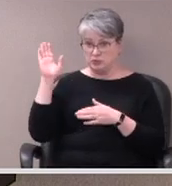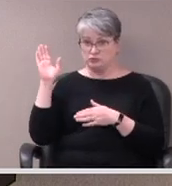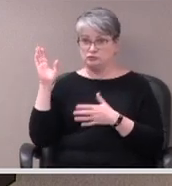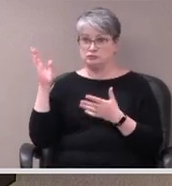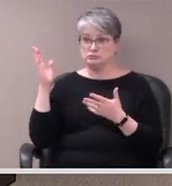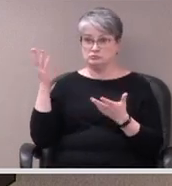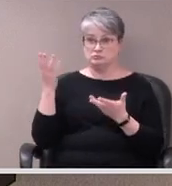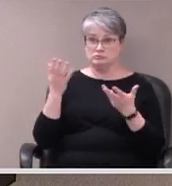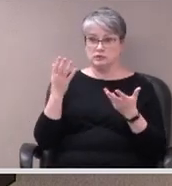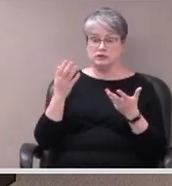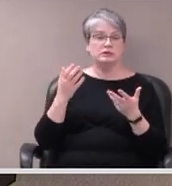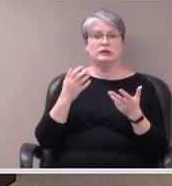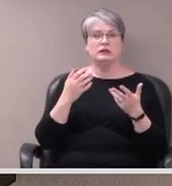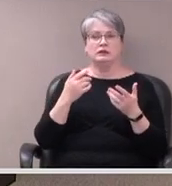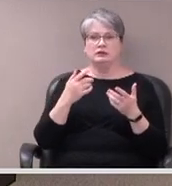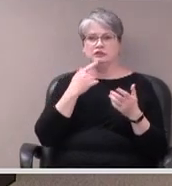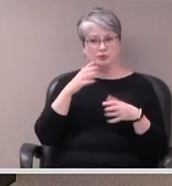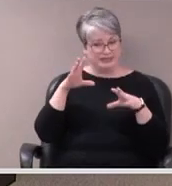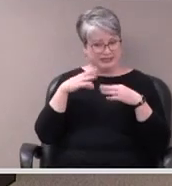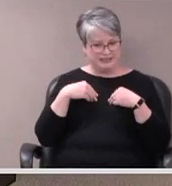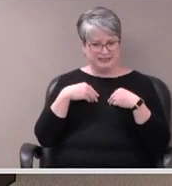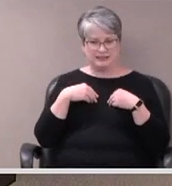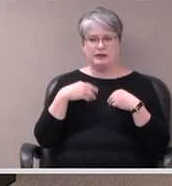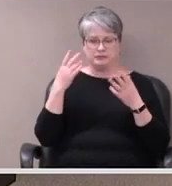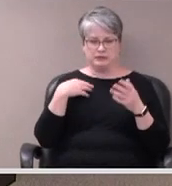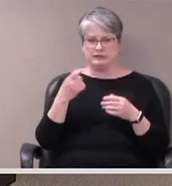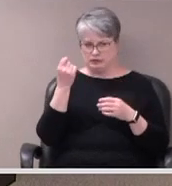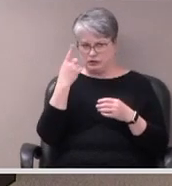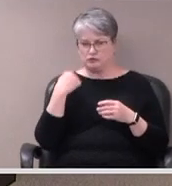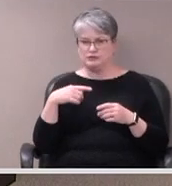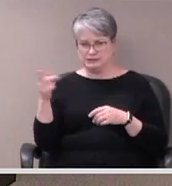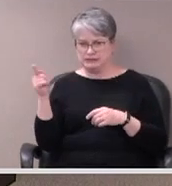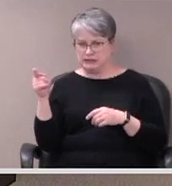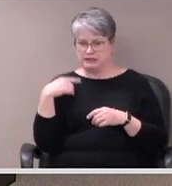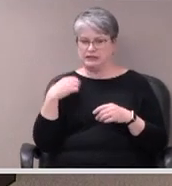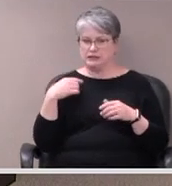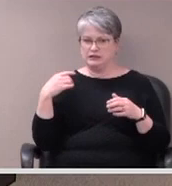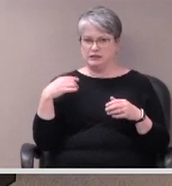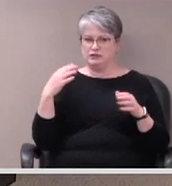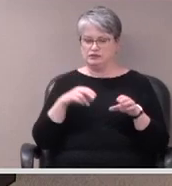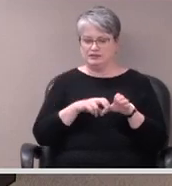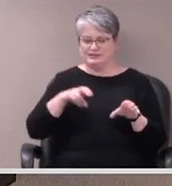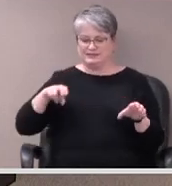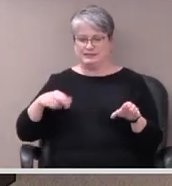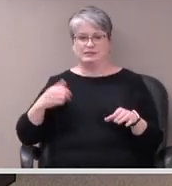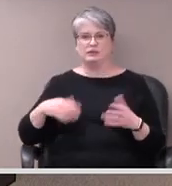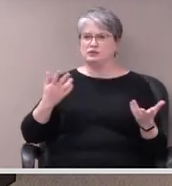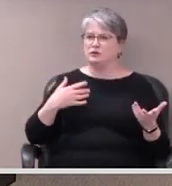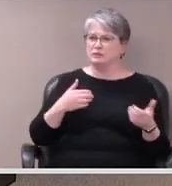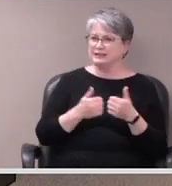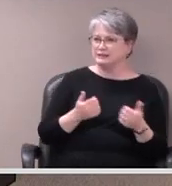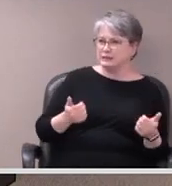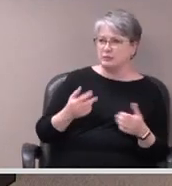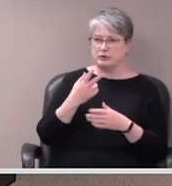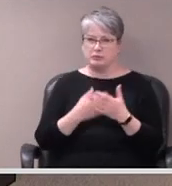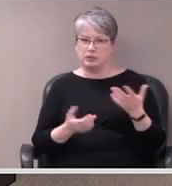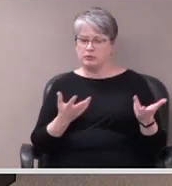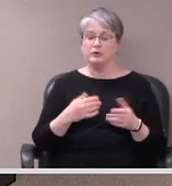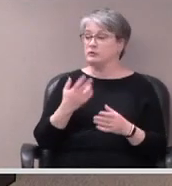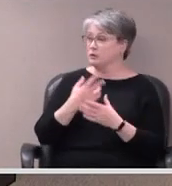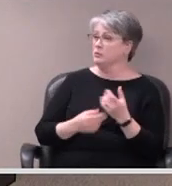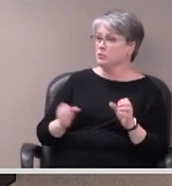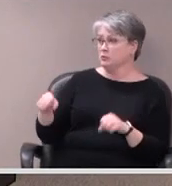to accept those with the understanding that he's going to abstain for both, or do you want me to do them separately? What's your pleasure? You can do both.